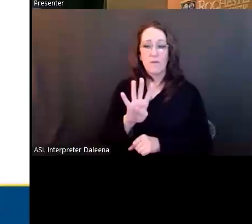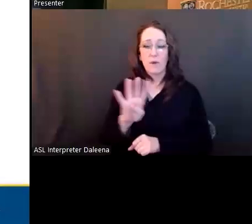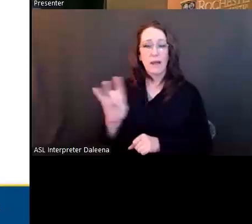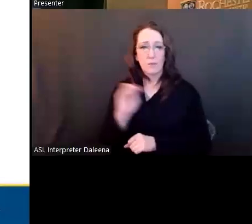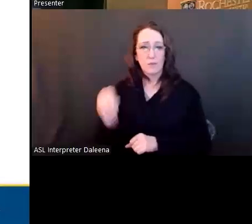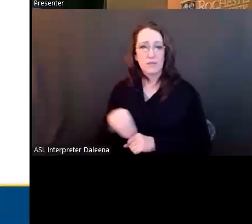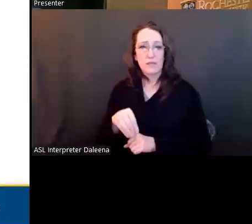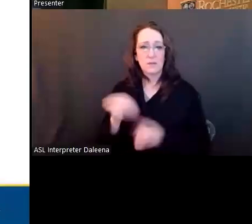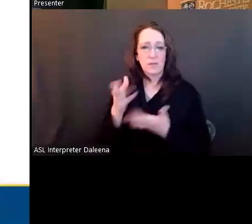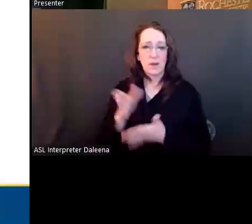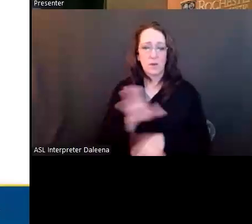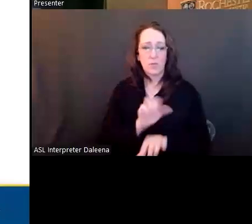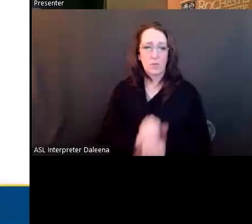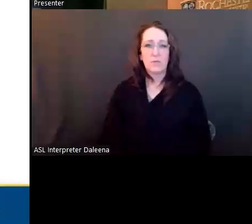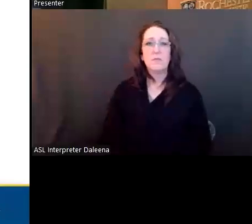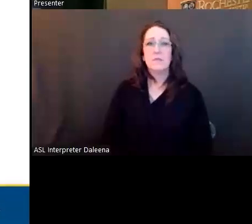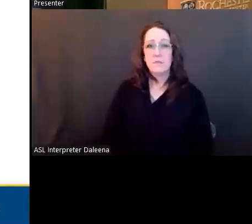appointments.